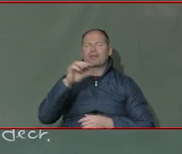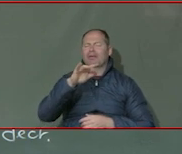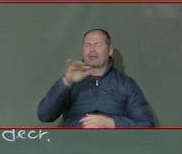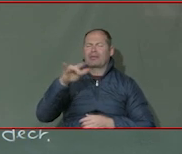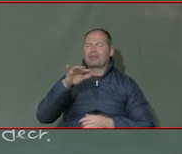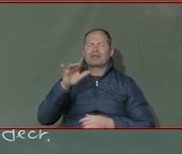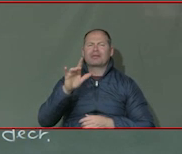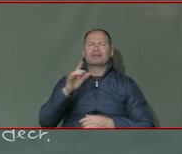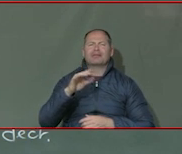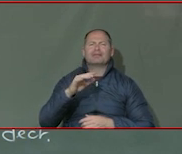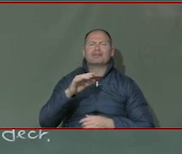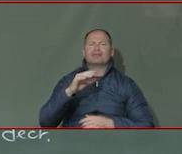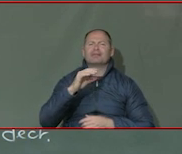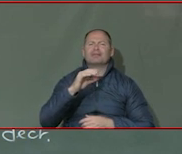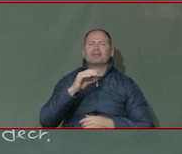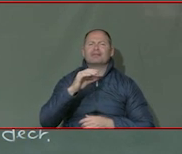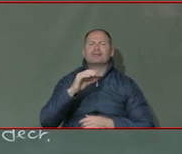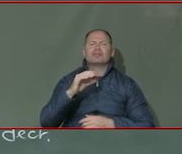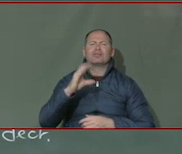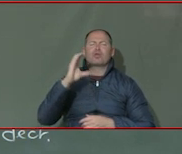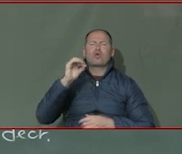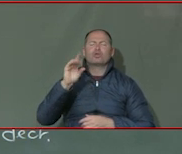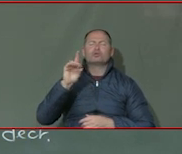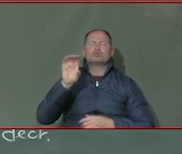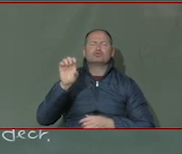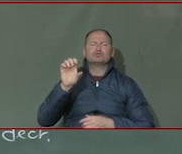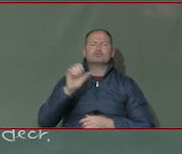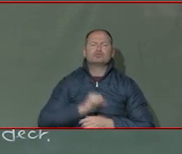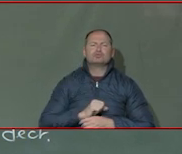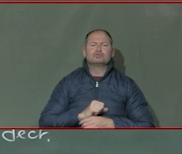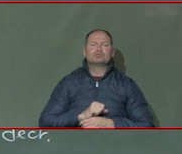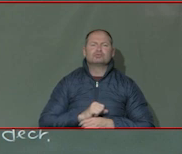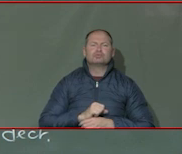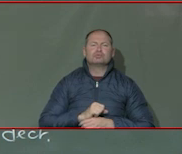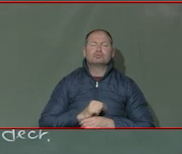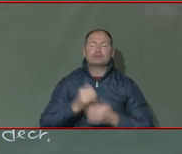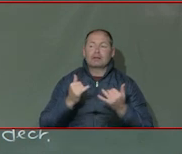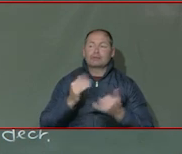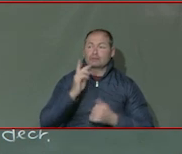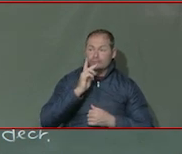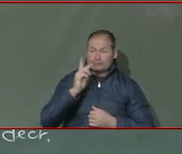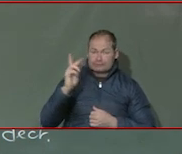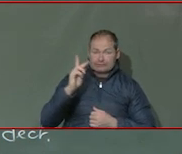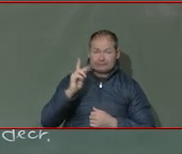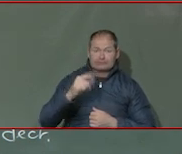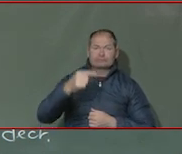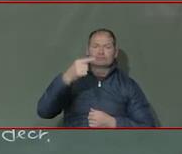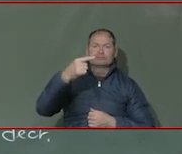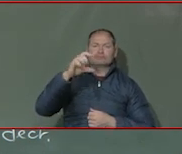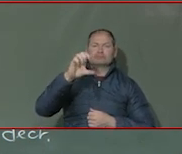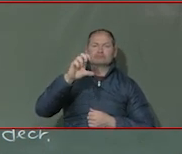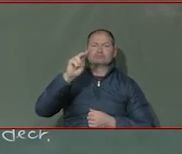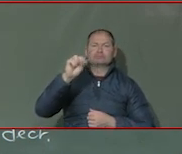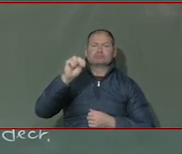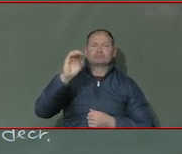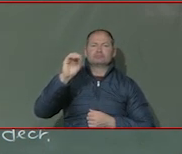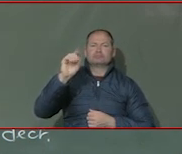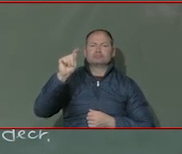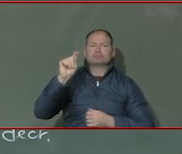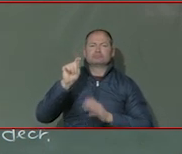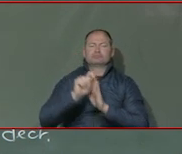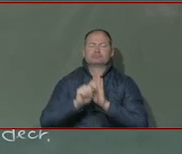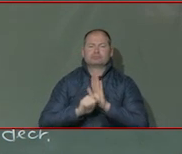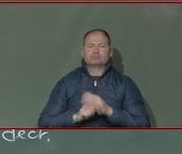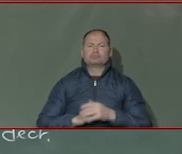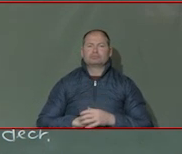use? These are the codes we write as a genotype. What you physically see. If I see you've got brown eyes, that's a phenotype. So